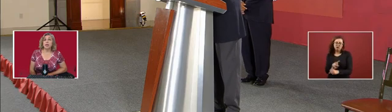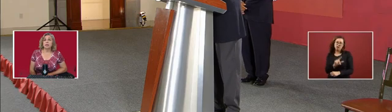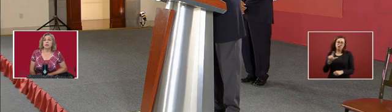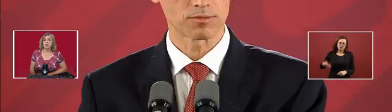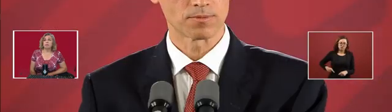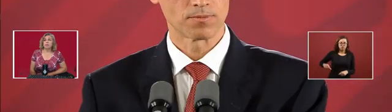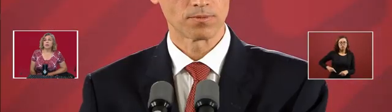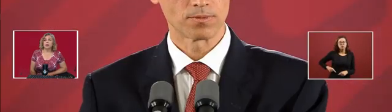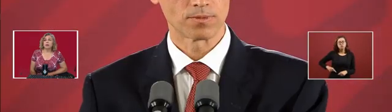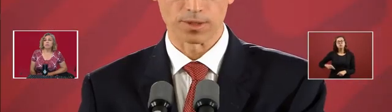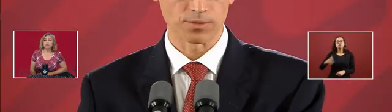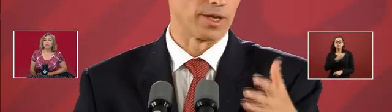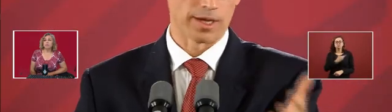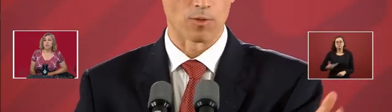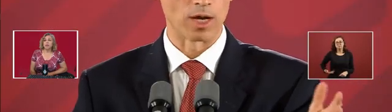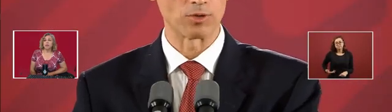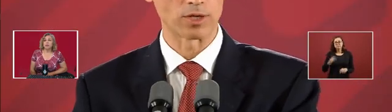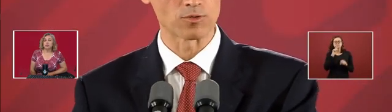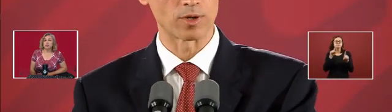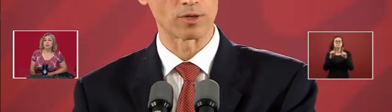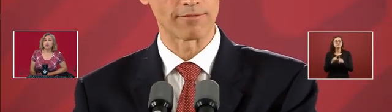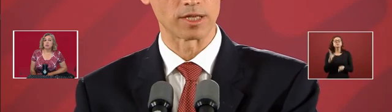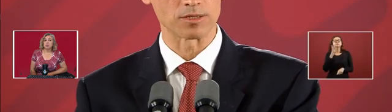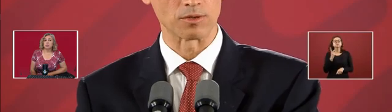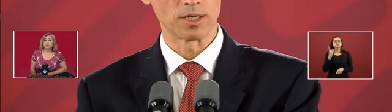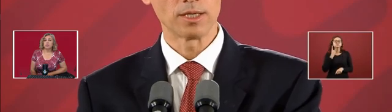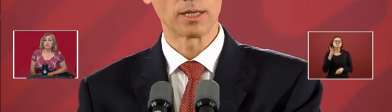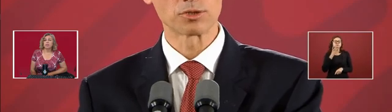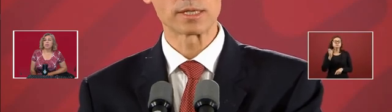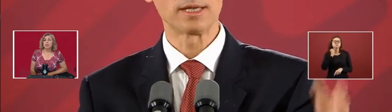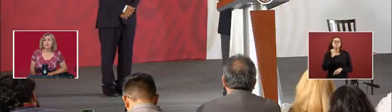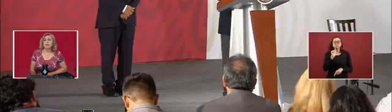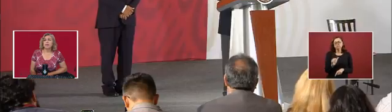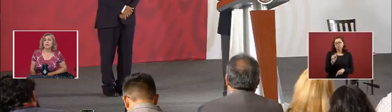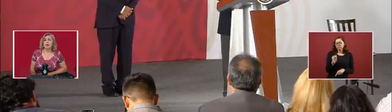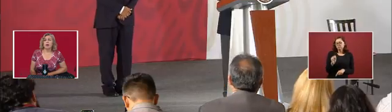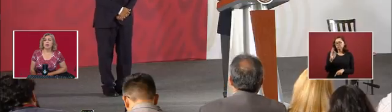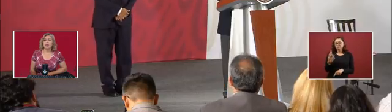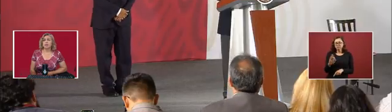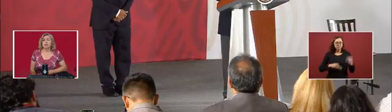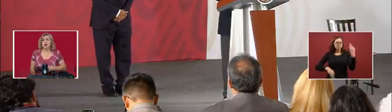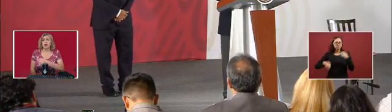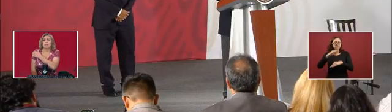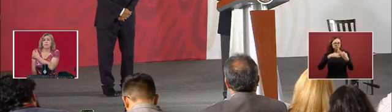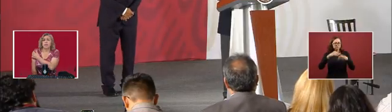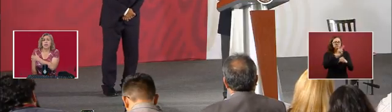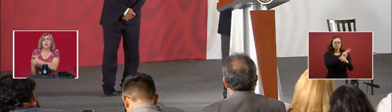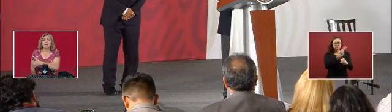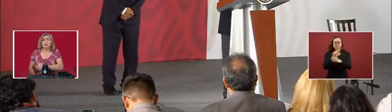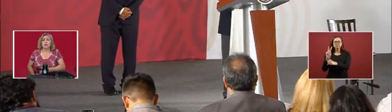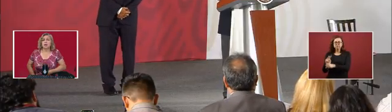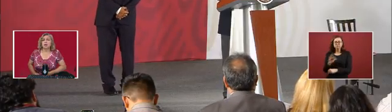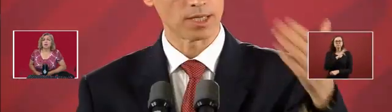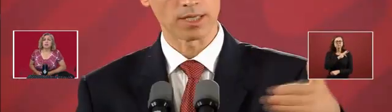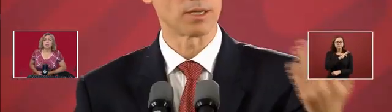that special and specific activities. It's a level of detail that it's impressionable